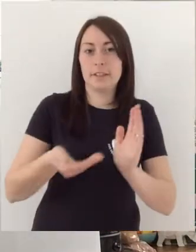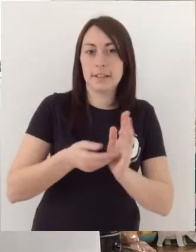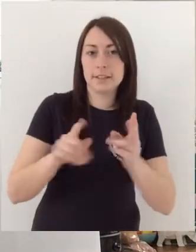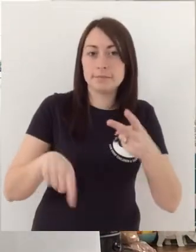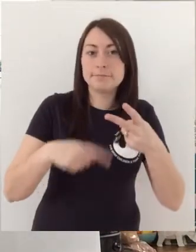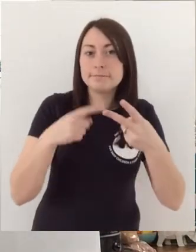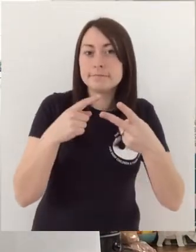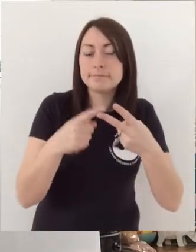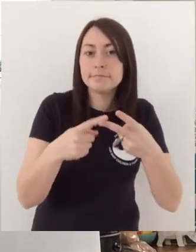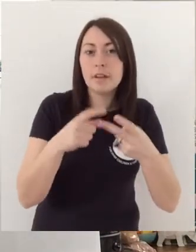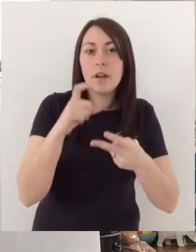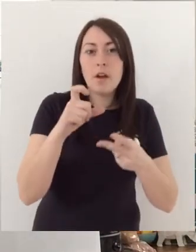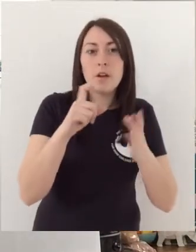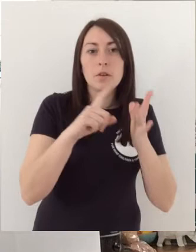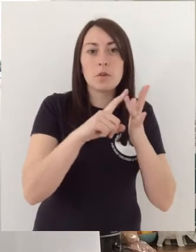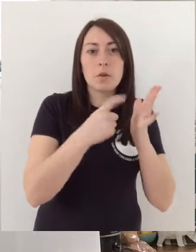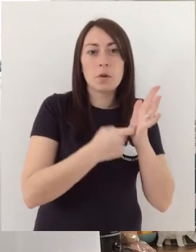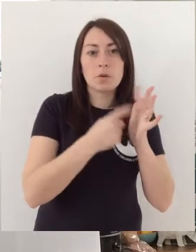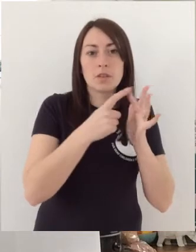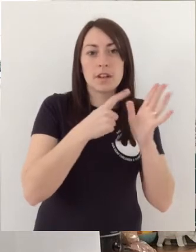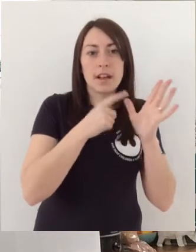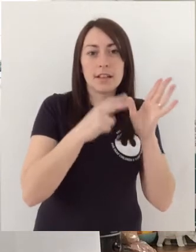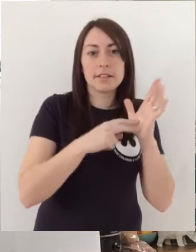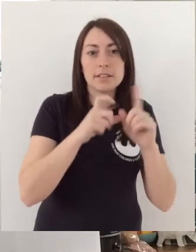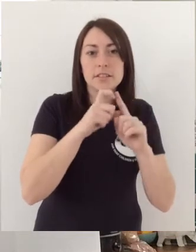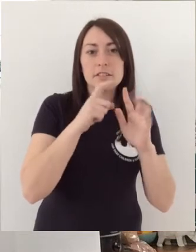I'm going to put in a small amount of coriander.